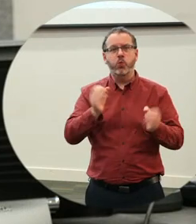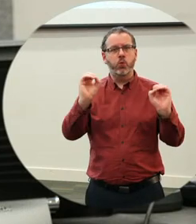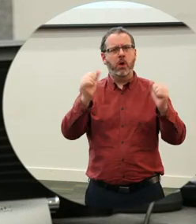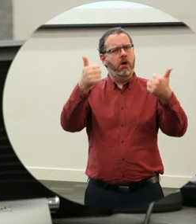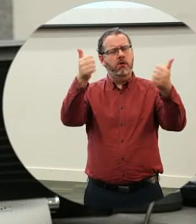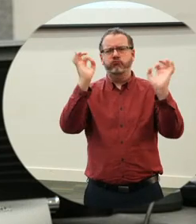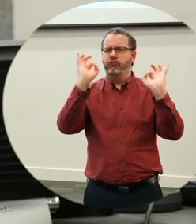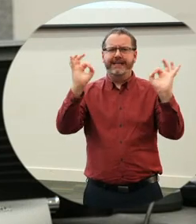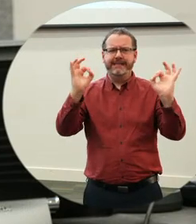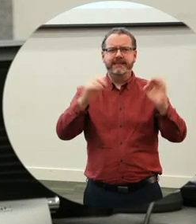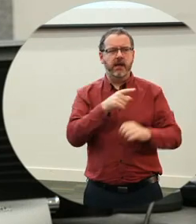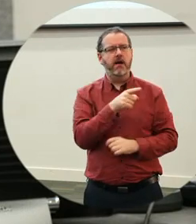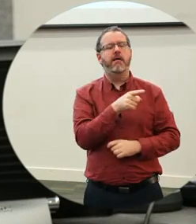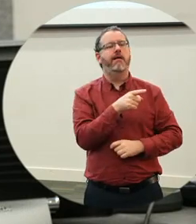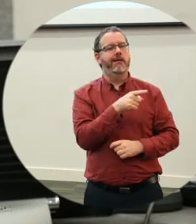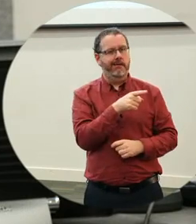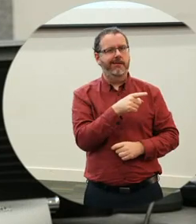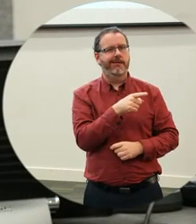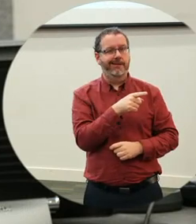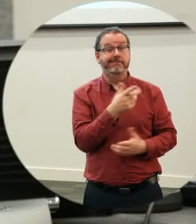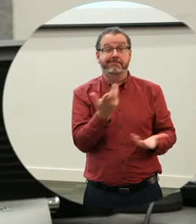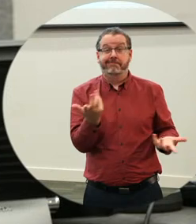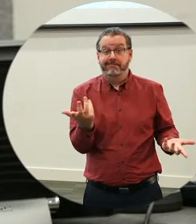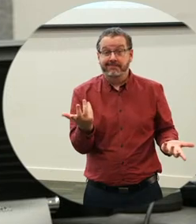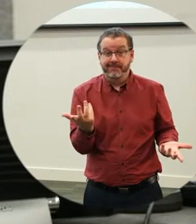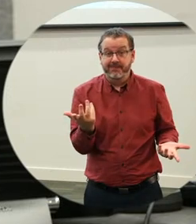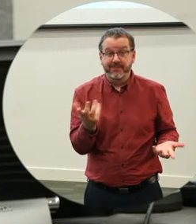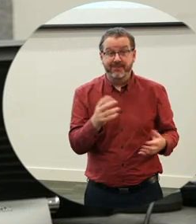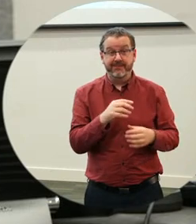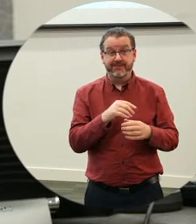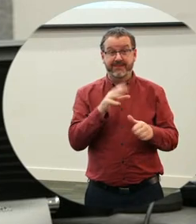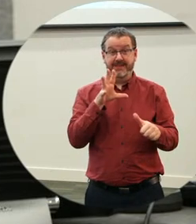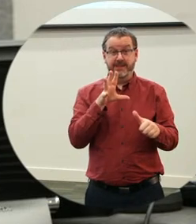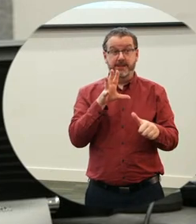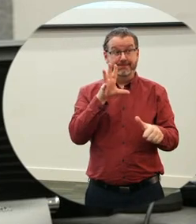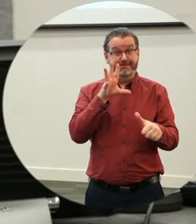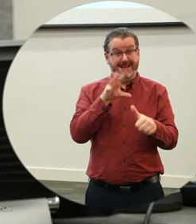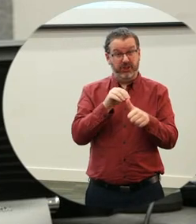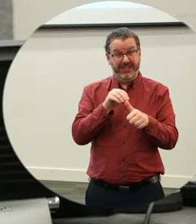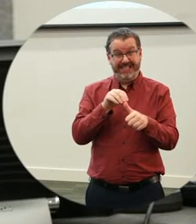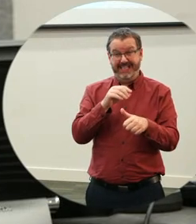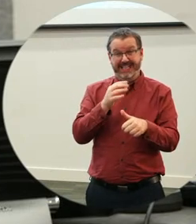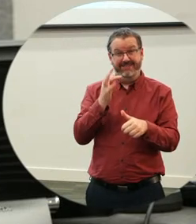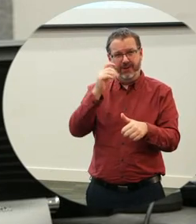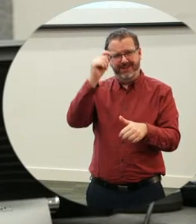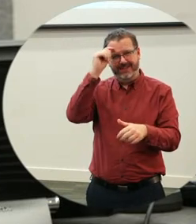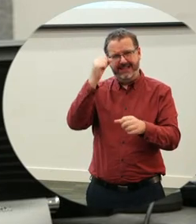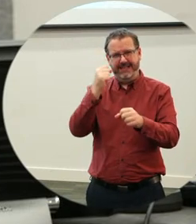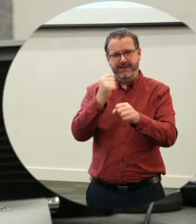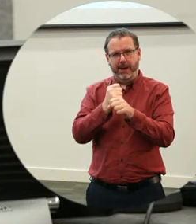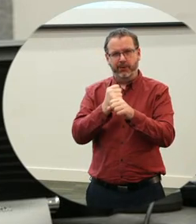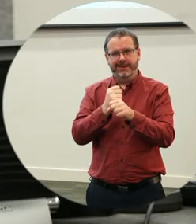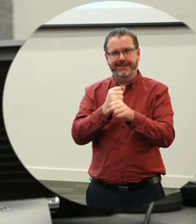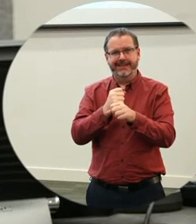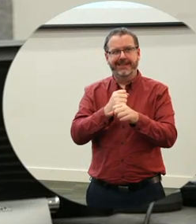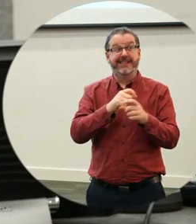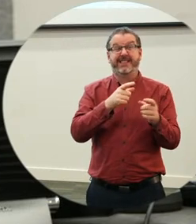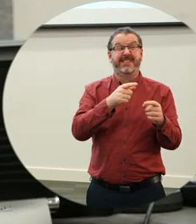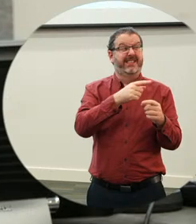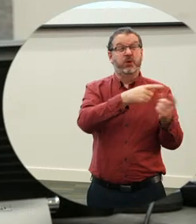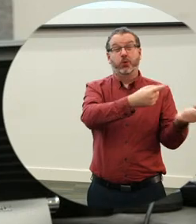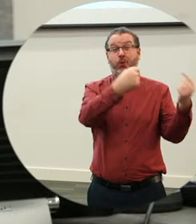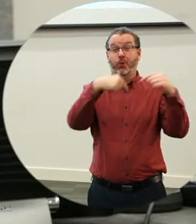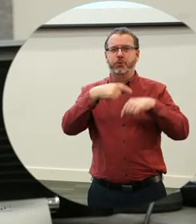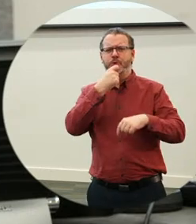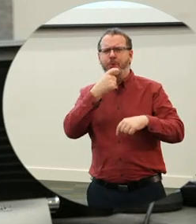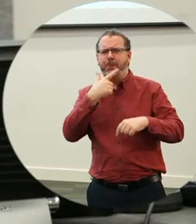amazing. And particularly, I suppose, if they went to certain suburbs of Dublin in the weekends and they see that they're not carrying guns out